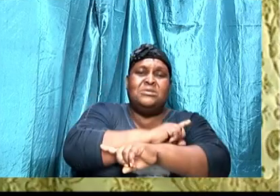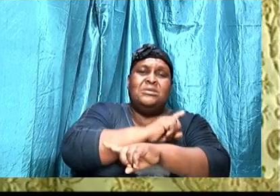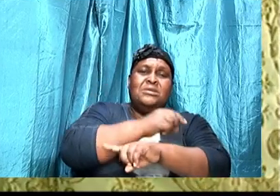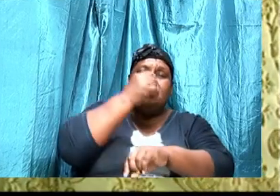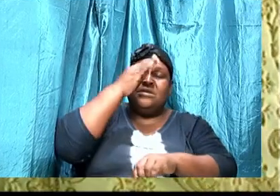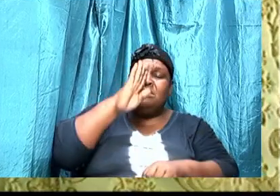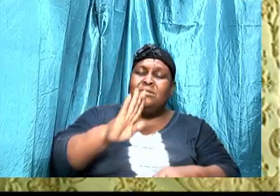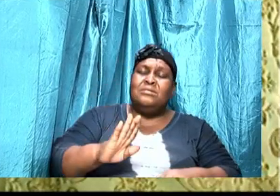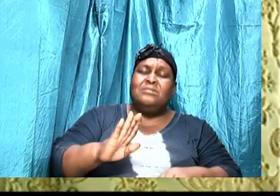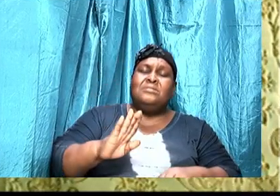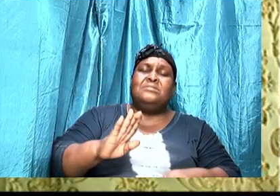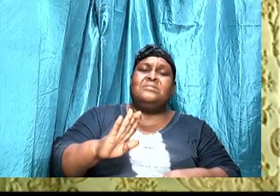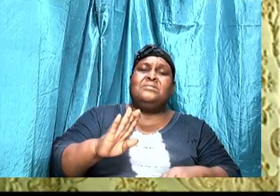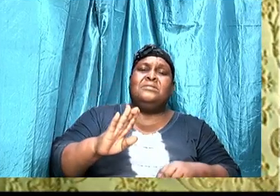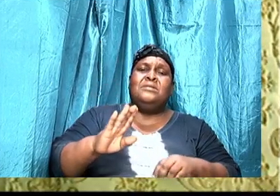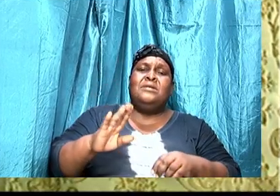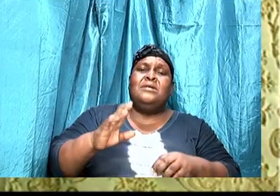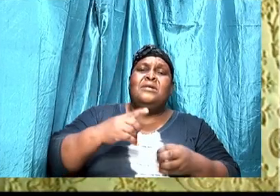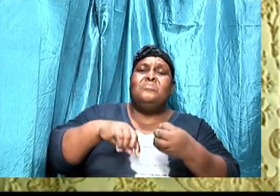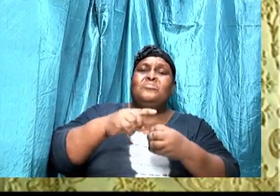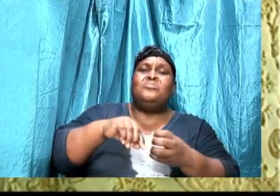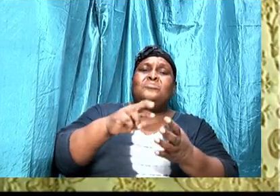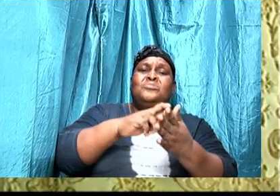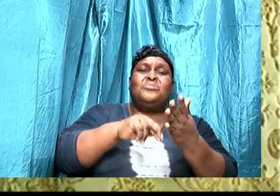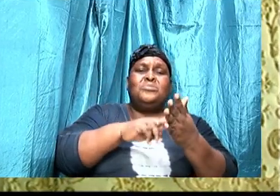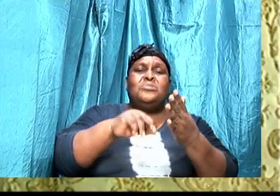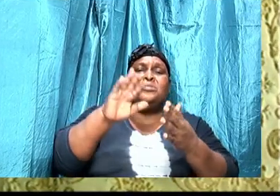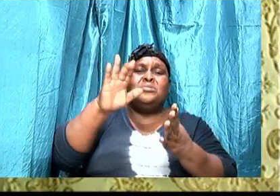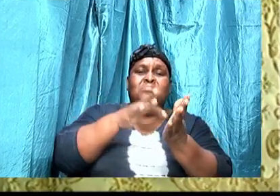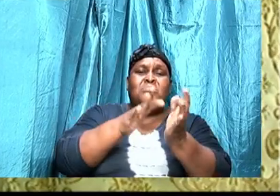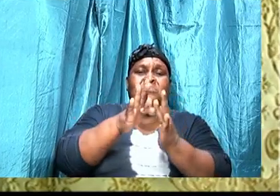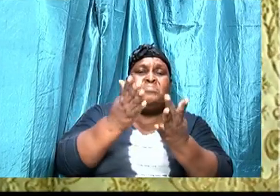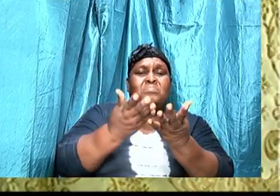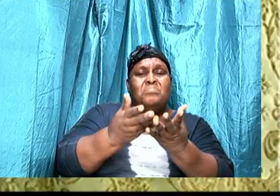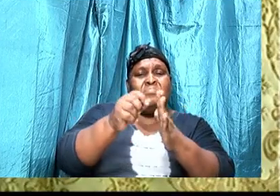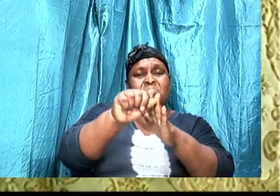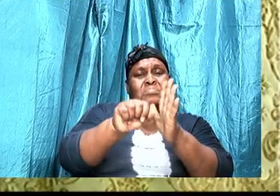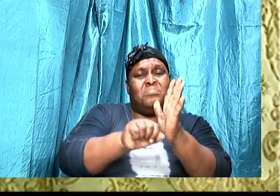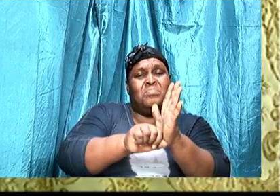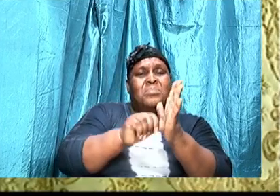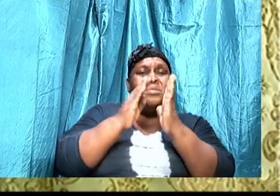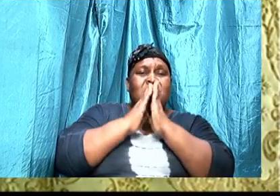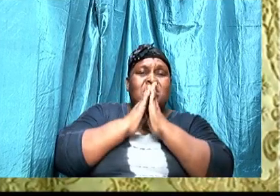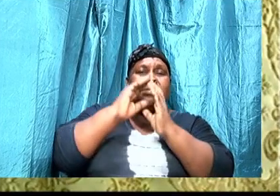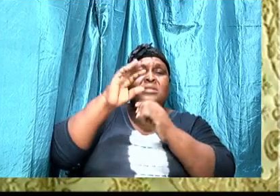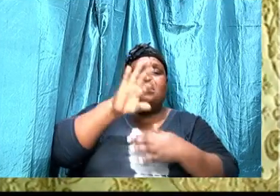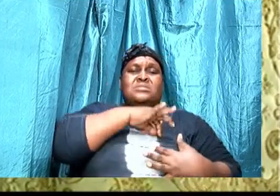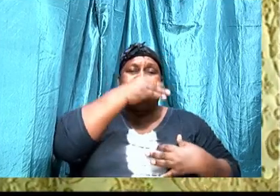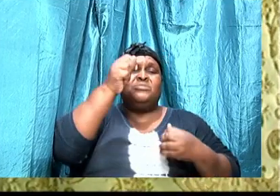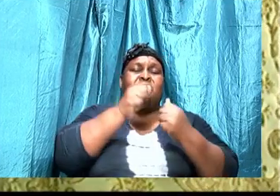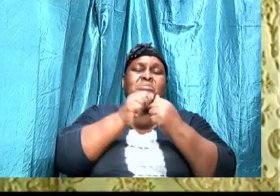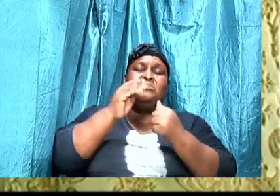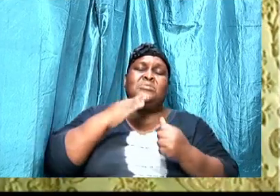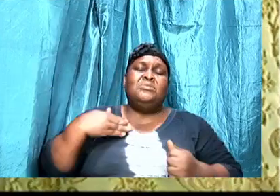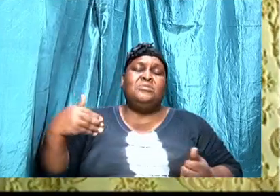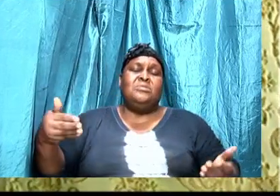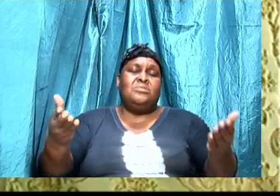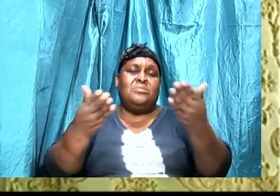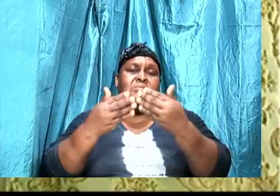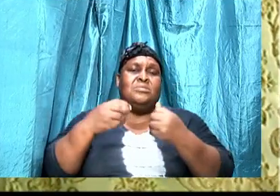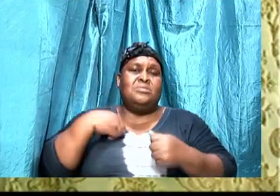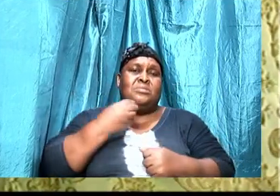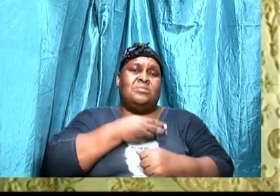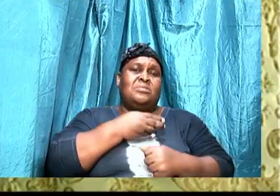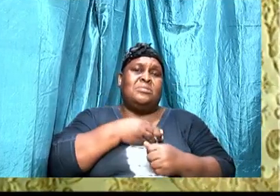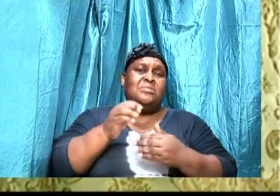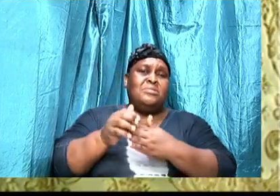we are about to go into your book, into your scriptures, Lord God, we pray that your spirit will be here with us, that it will lead and it